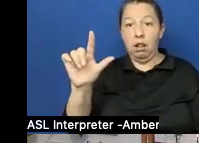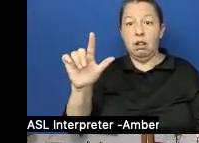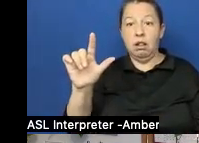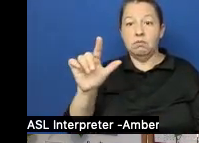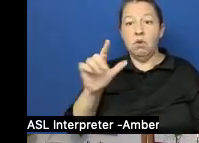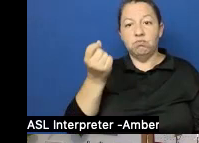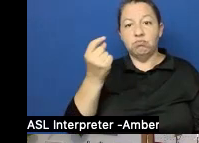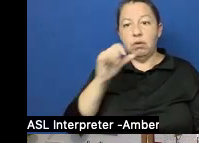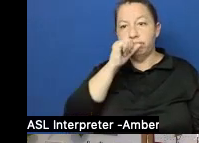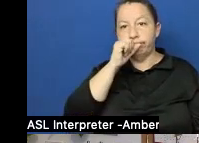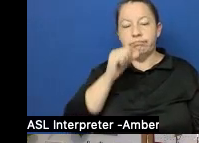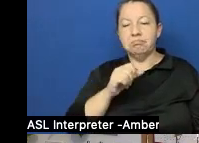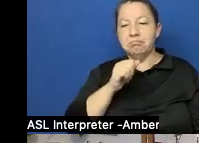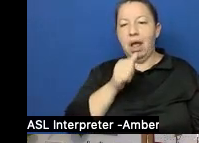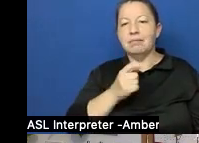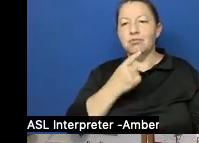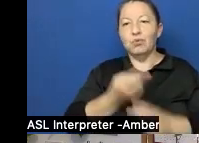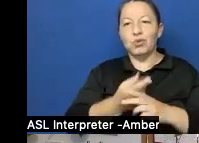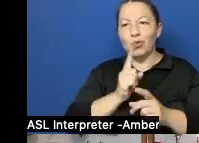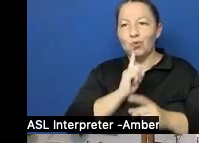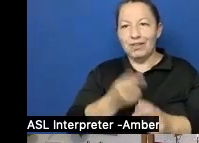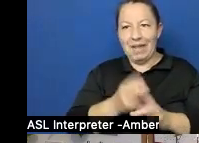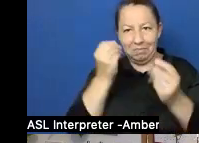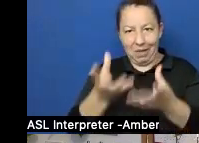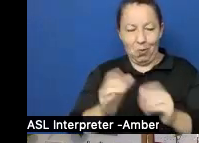confidentiality, not saying real names. And